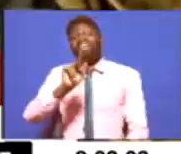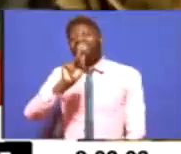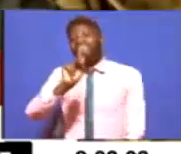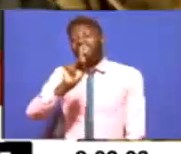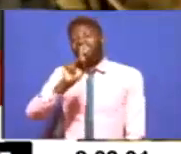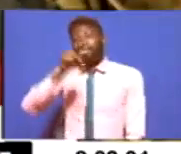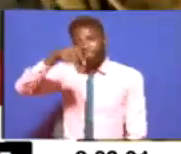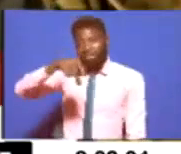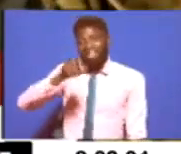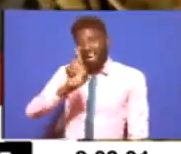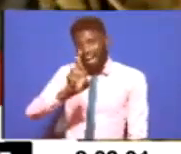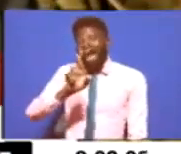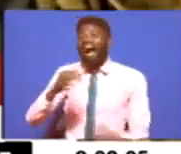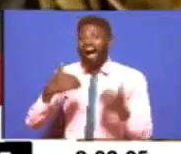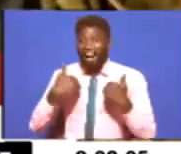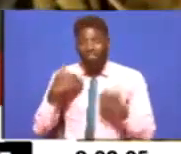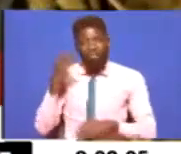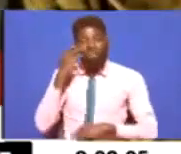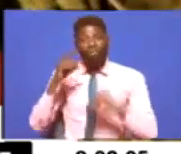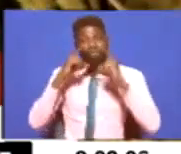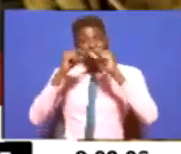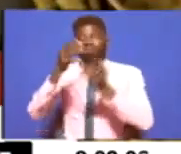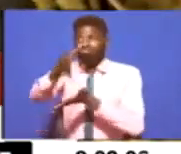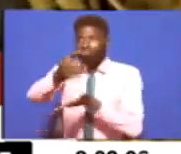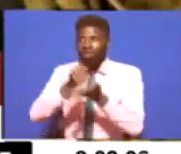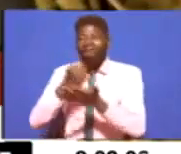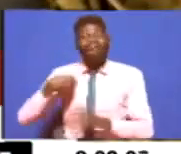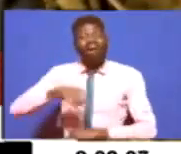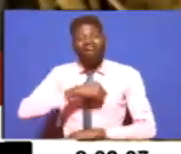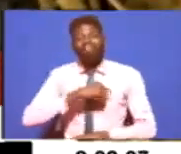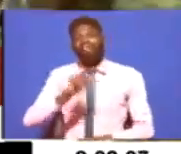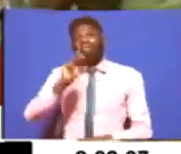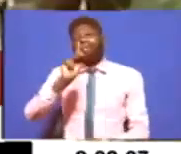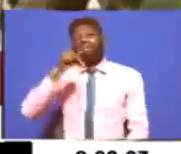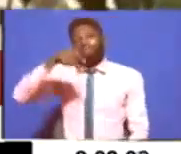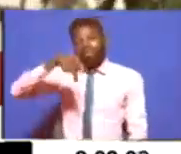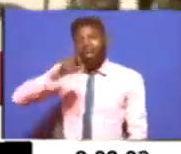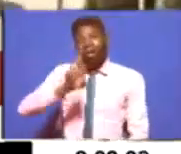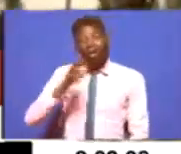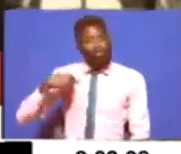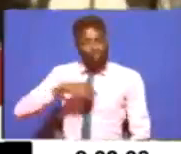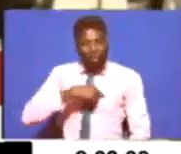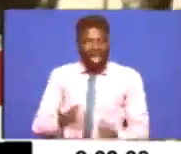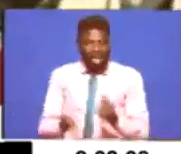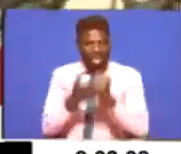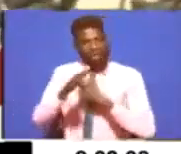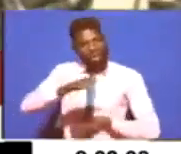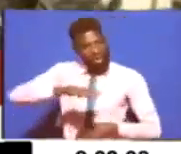wataandika mambo ya KPR watu andike operation ikiendelea hata sisi tunasaidia area polepole.